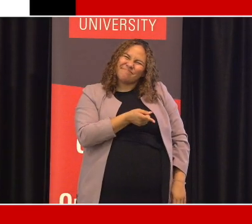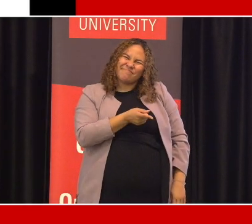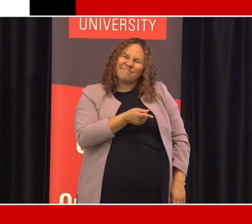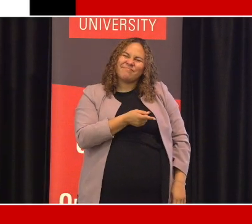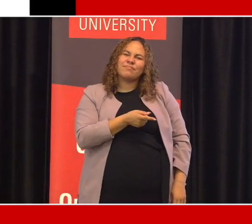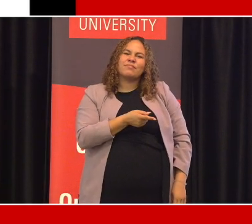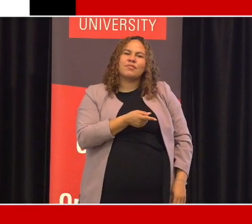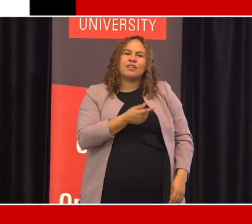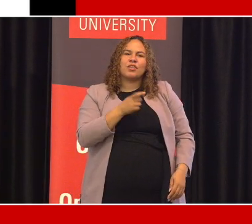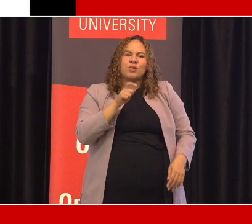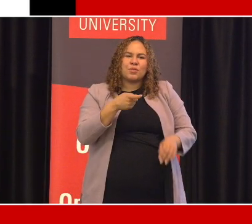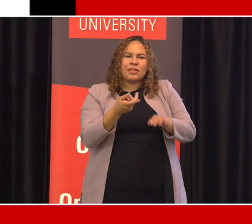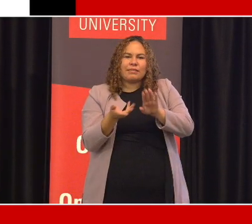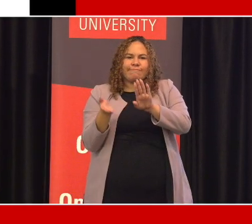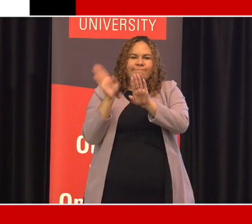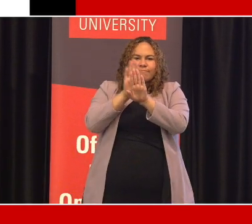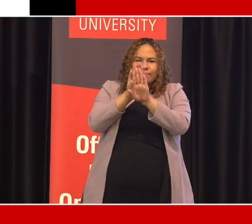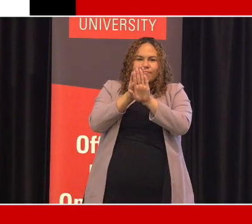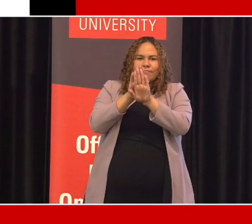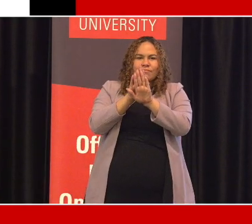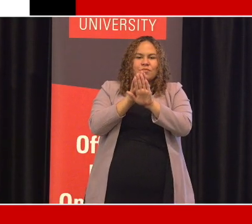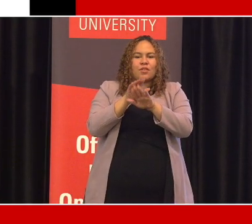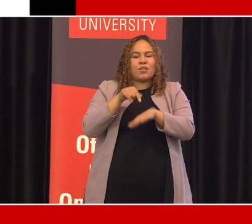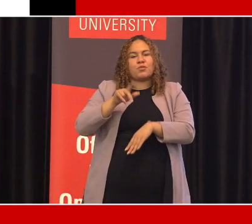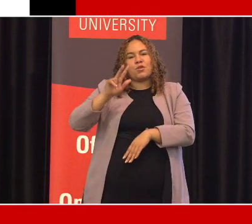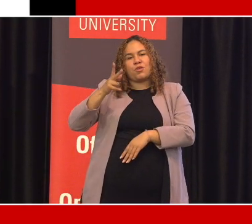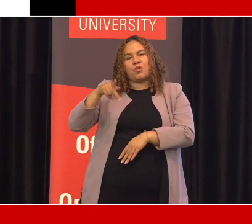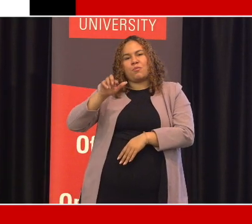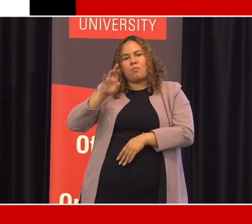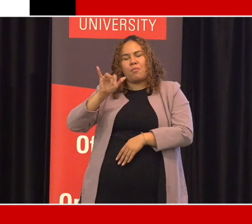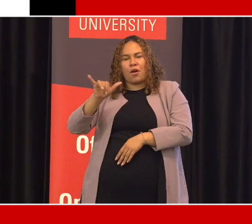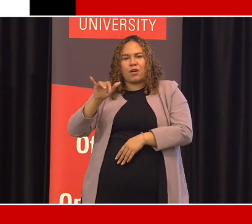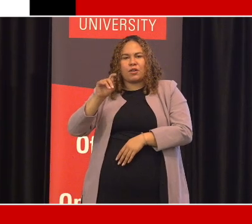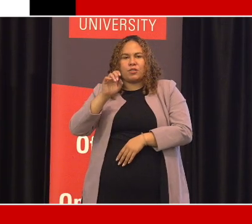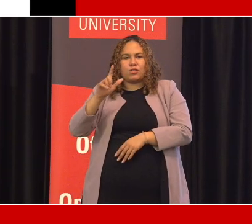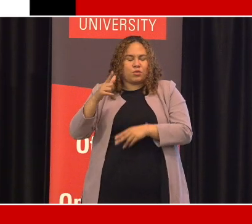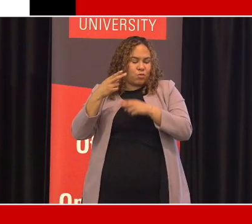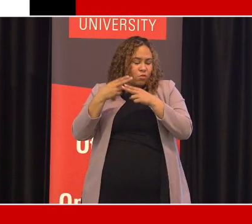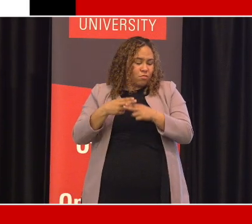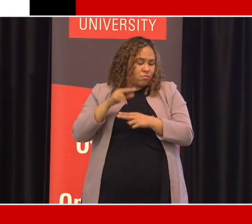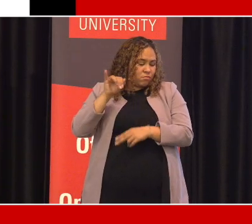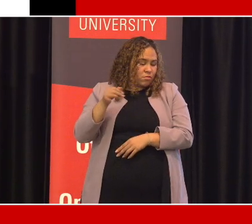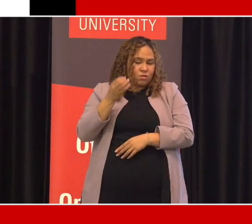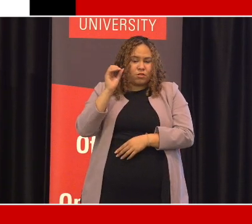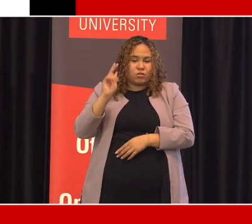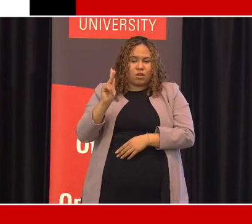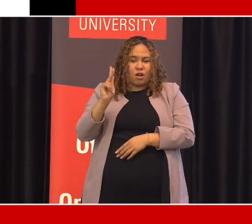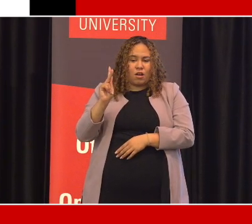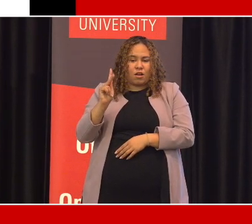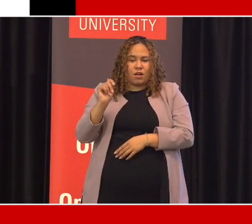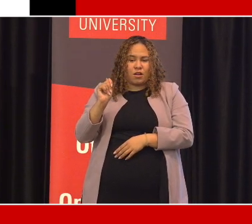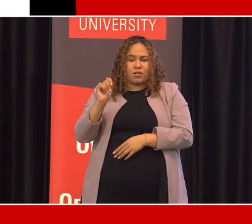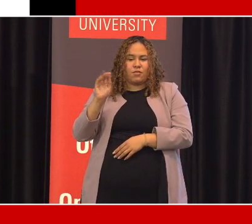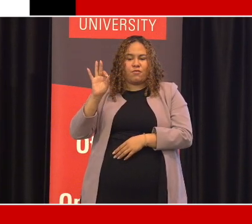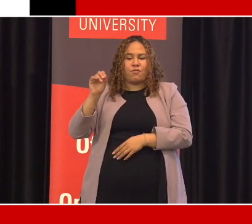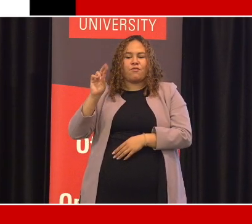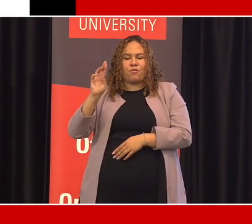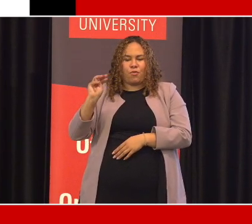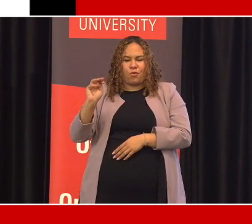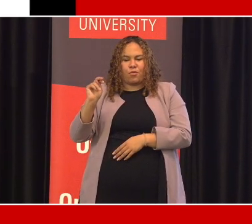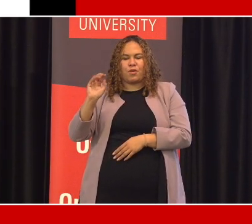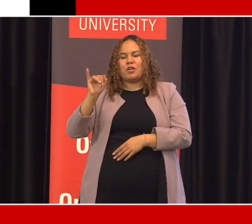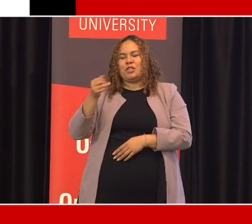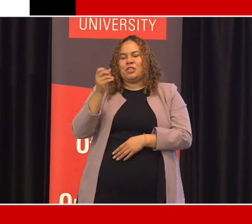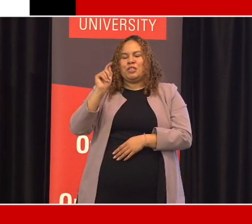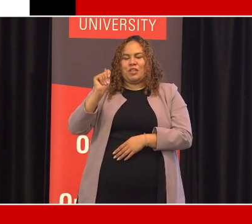Throw a background on it. This was a third-party tool called Jotform. Jotform will let you do things in an accessible way,